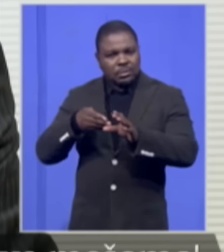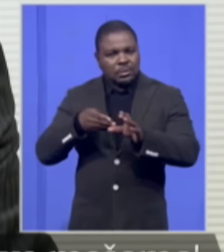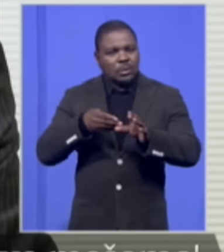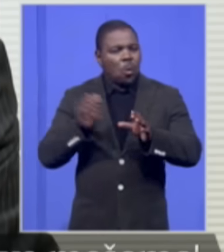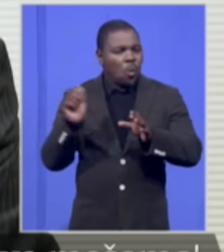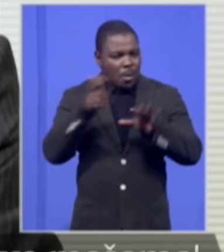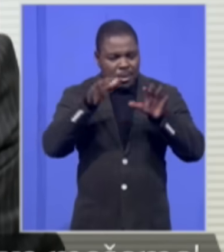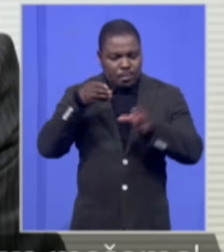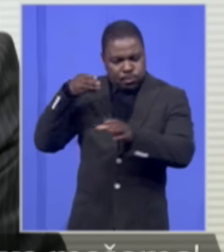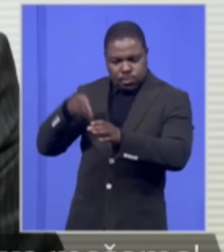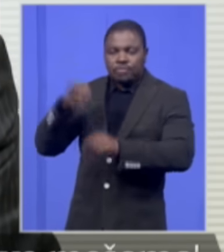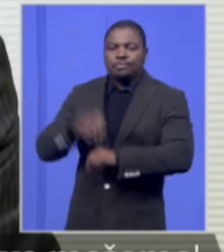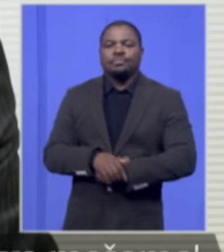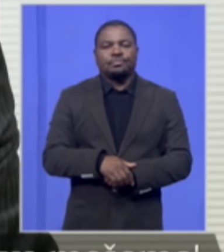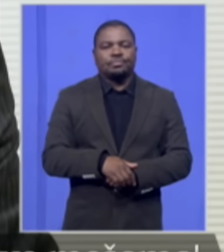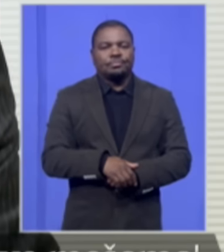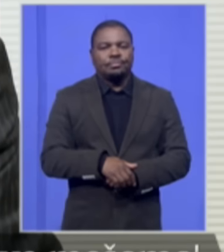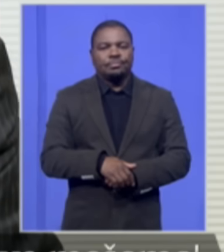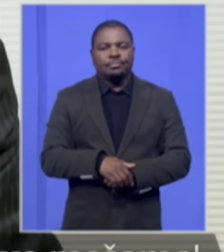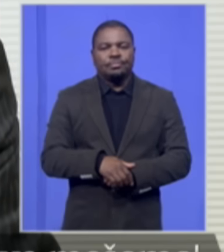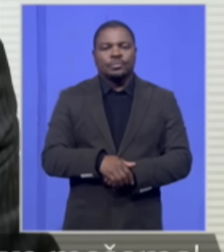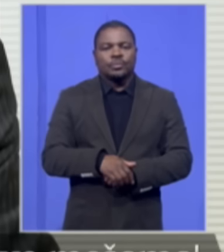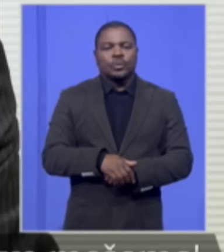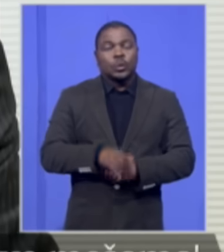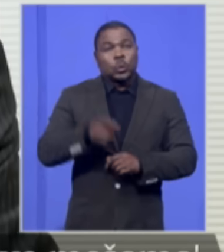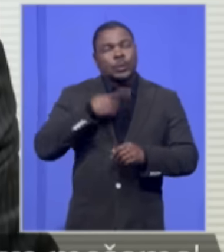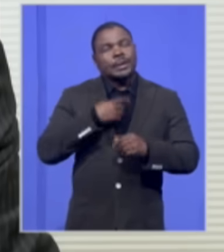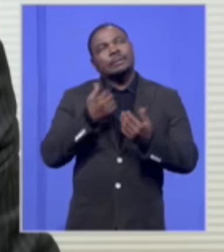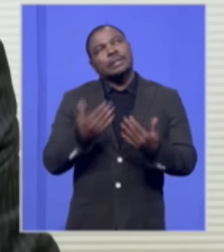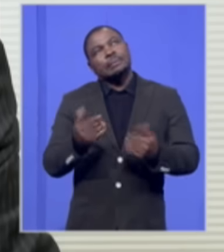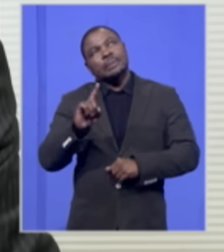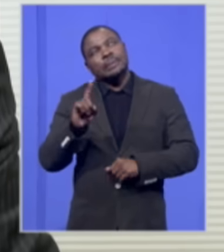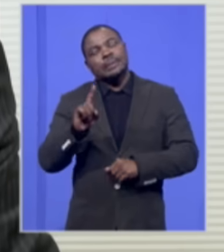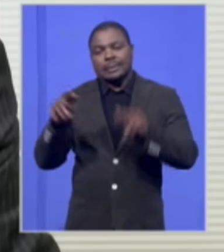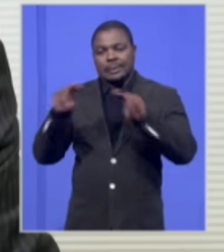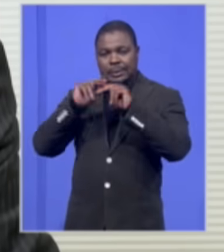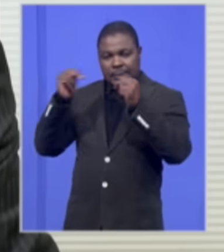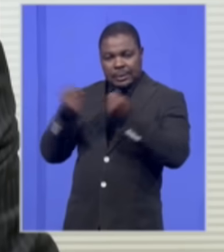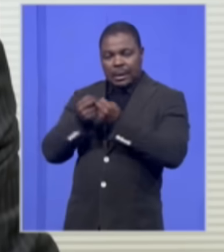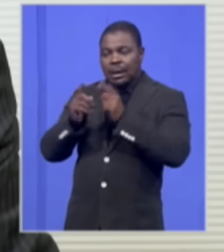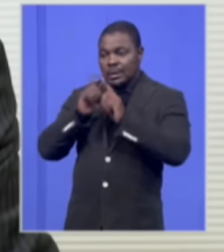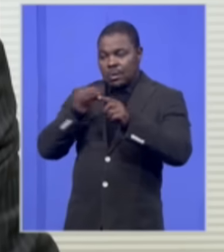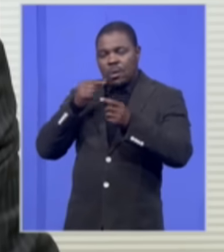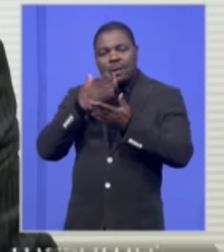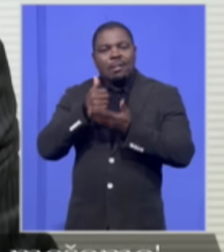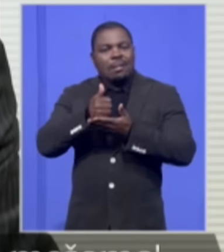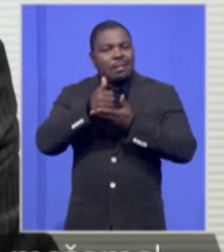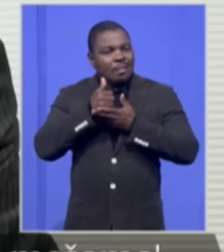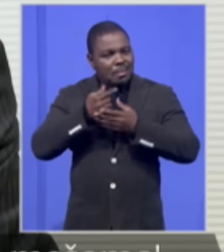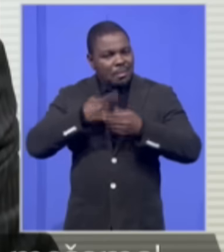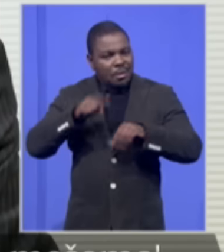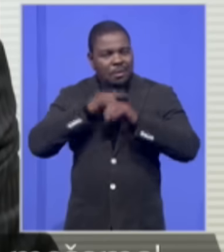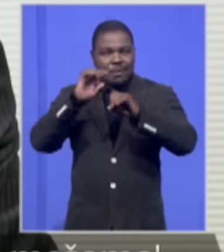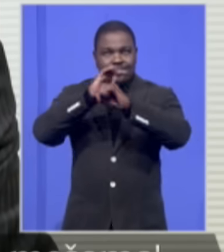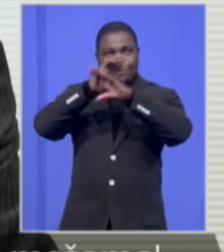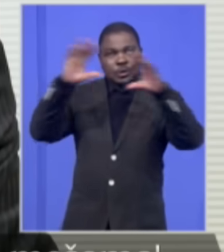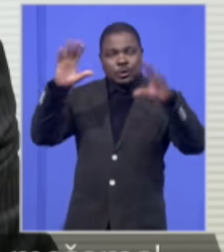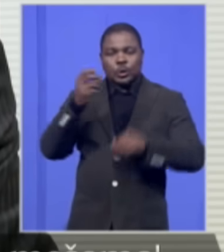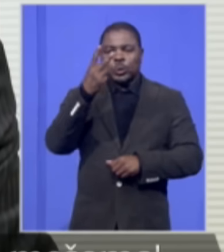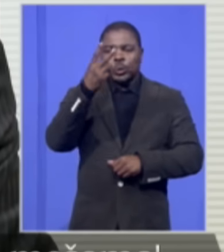citizens. It is anticipated that the national dialogue will drive progress towards our Vision